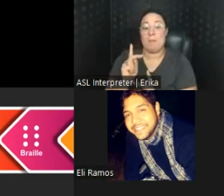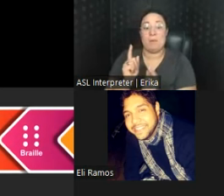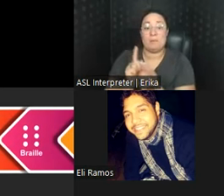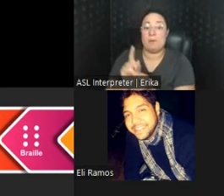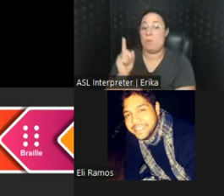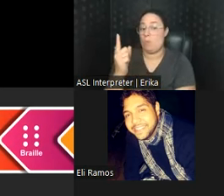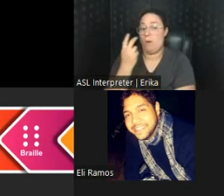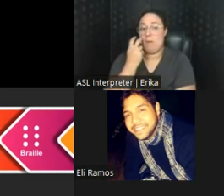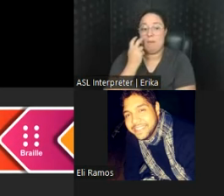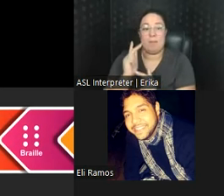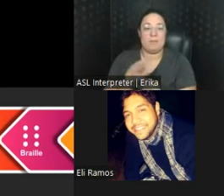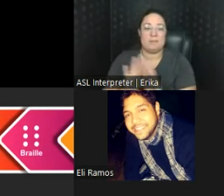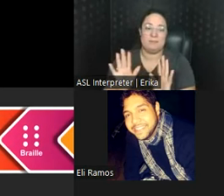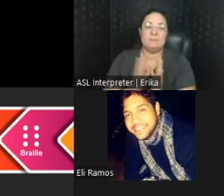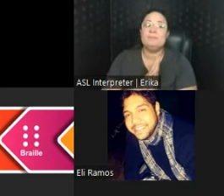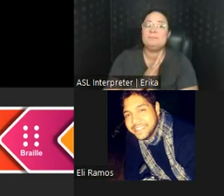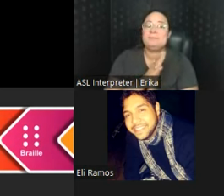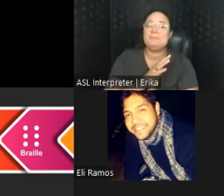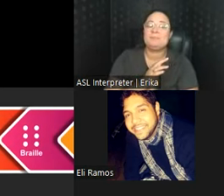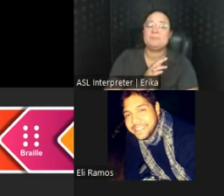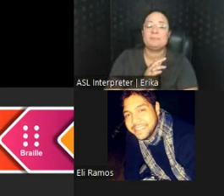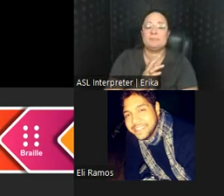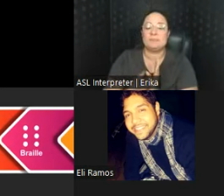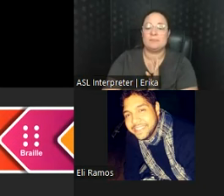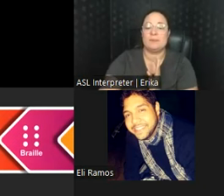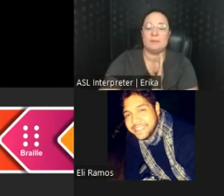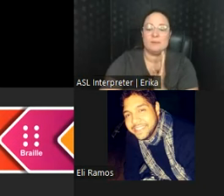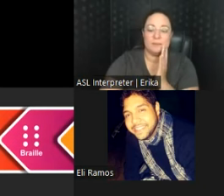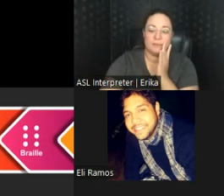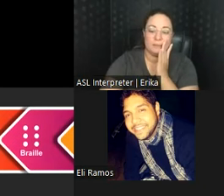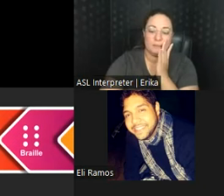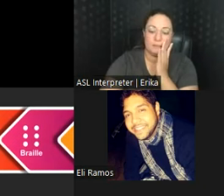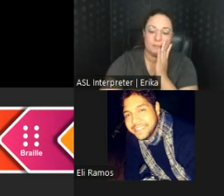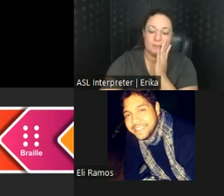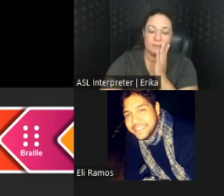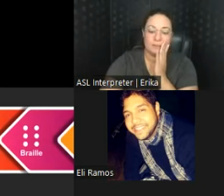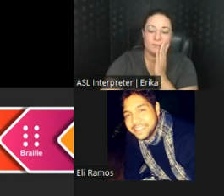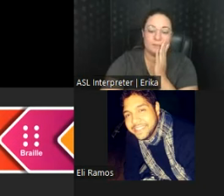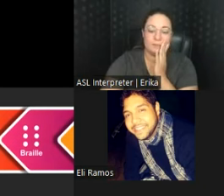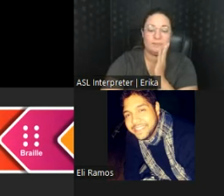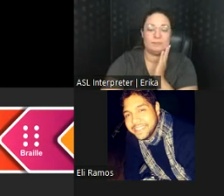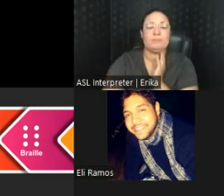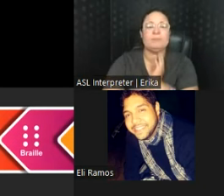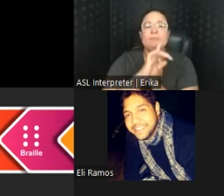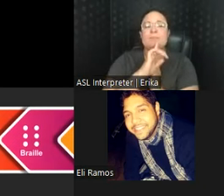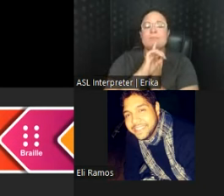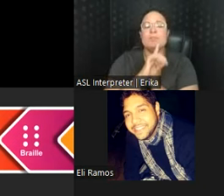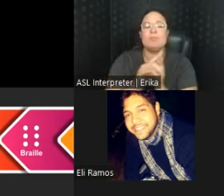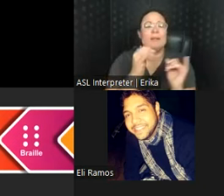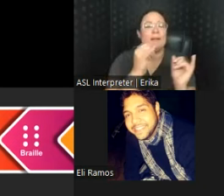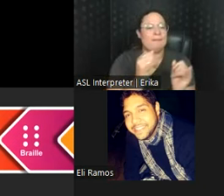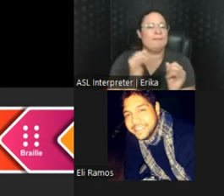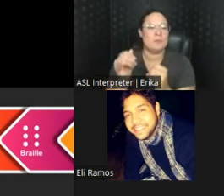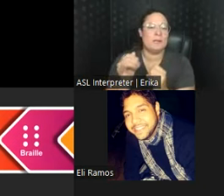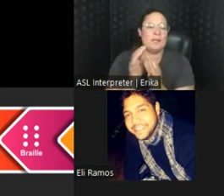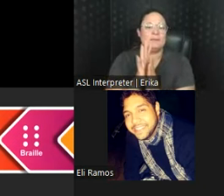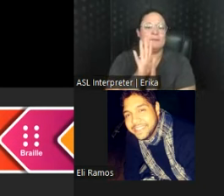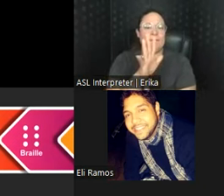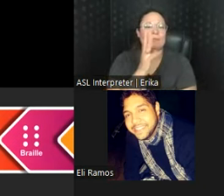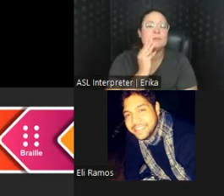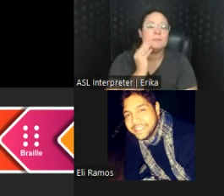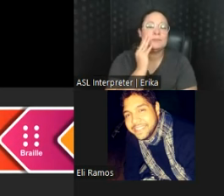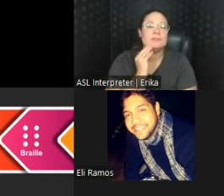some common things about people with autism, perhaps, but it really is very individualized, their experiences